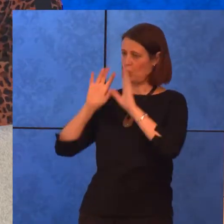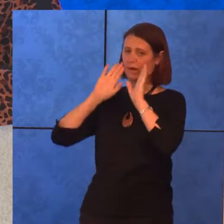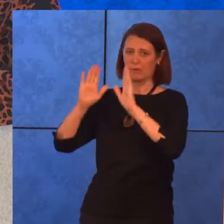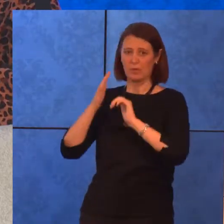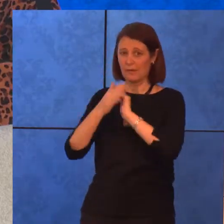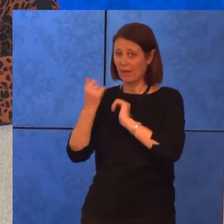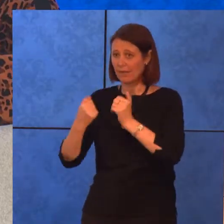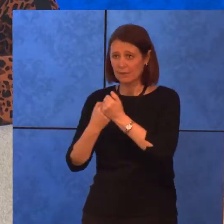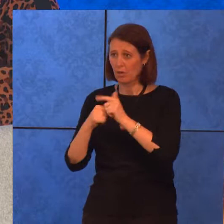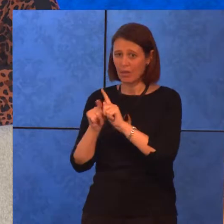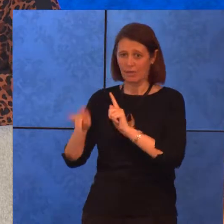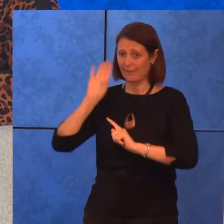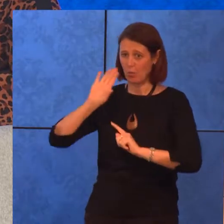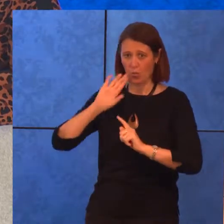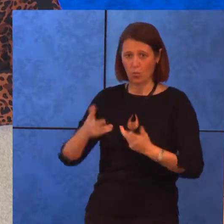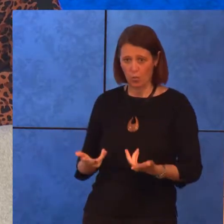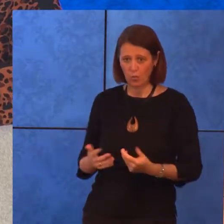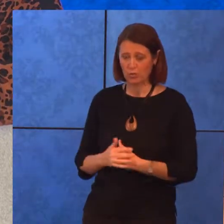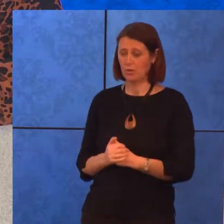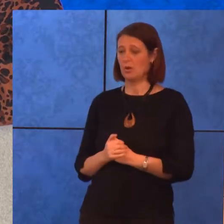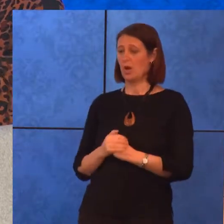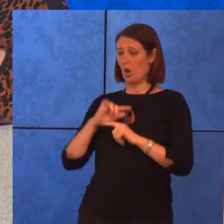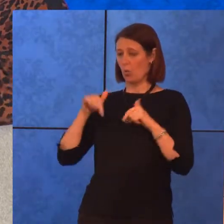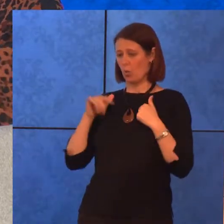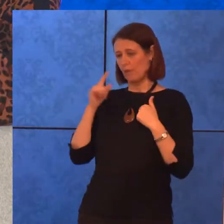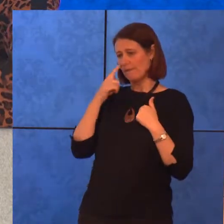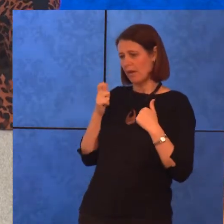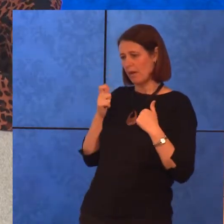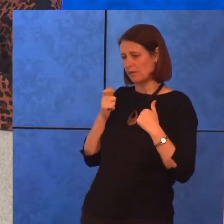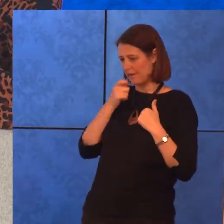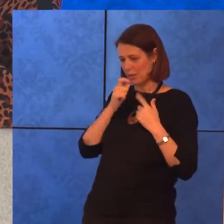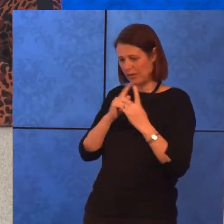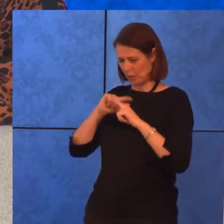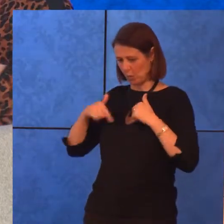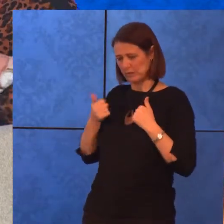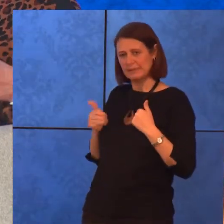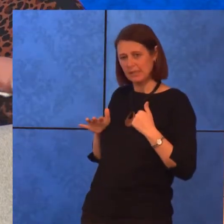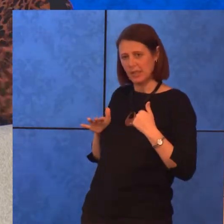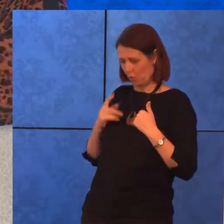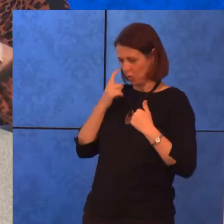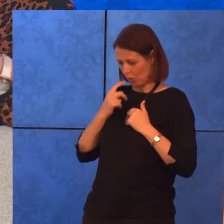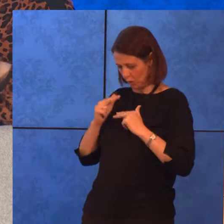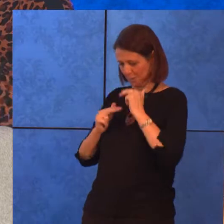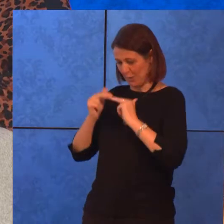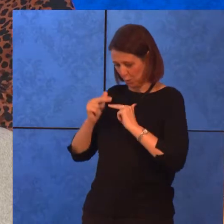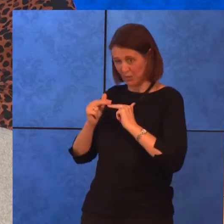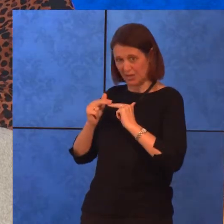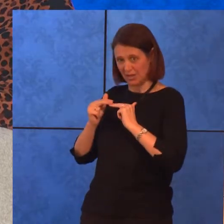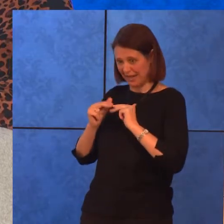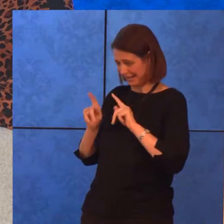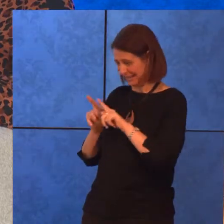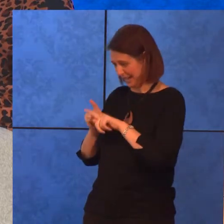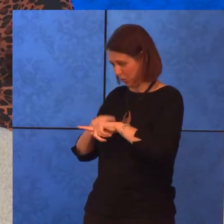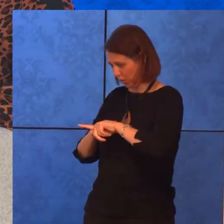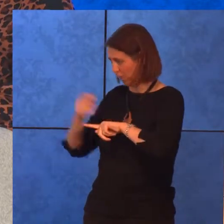support before, what we found is that a number of the things that we did, we were trying to build as we were trying to bring